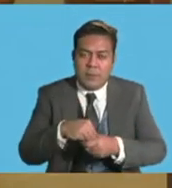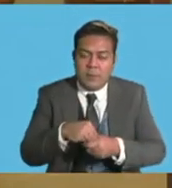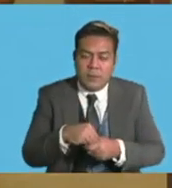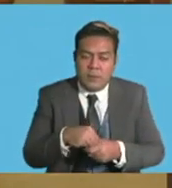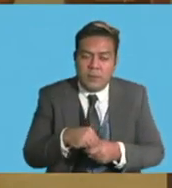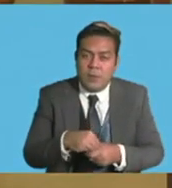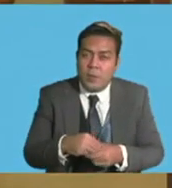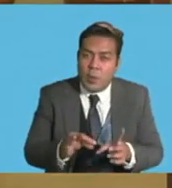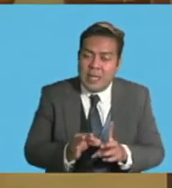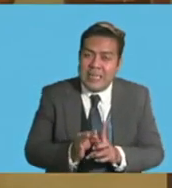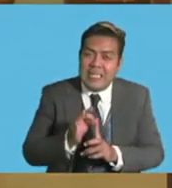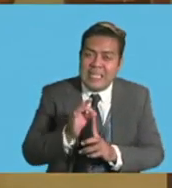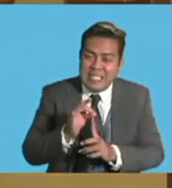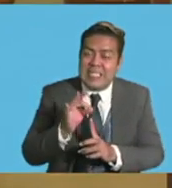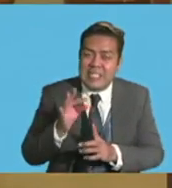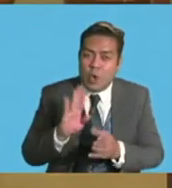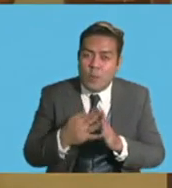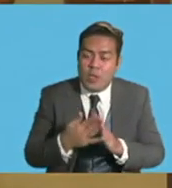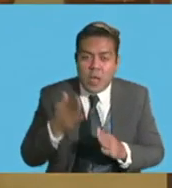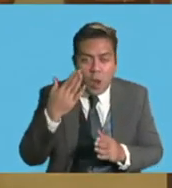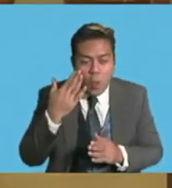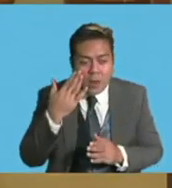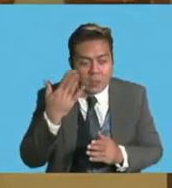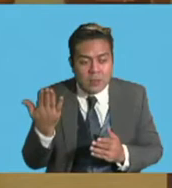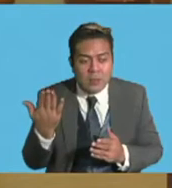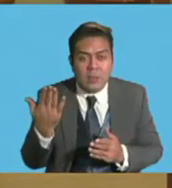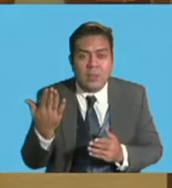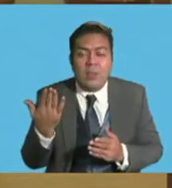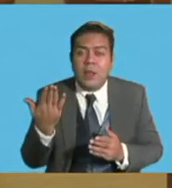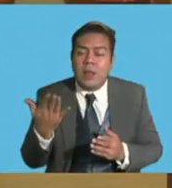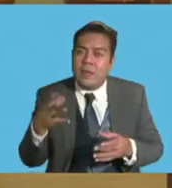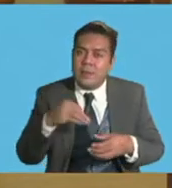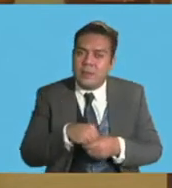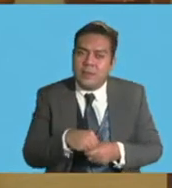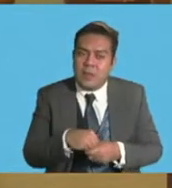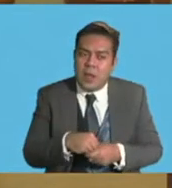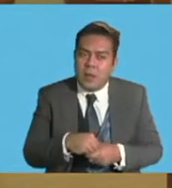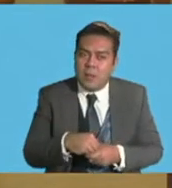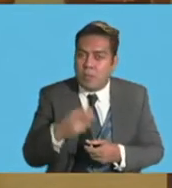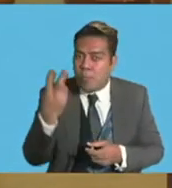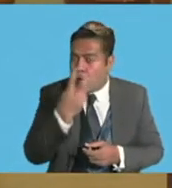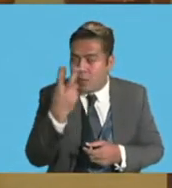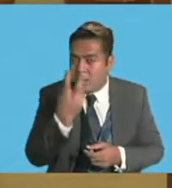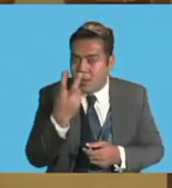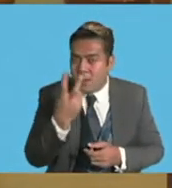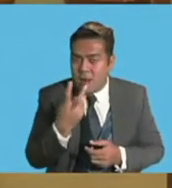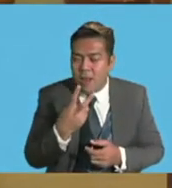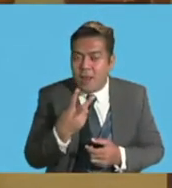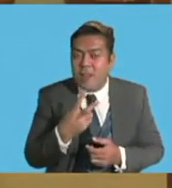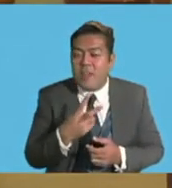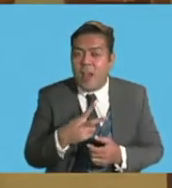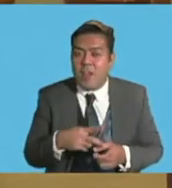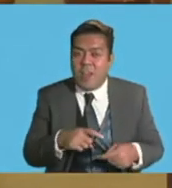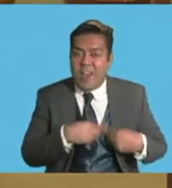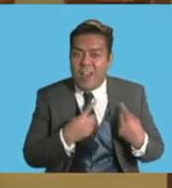prophylaxis, increase community awareness, define the epidemiology, and monitor the burden of rheumatic heart